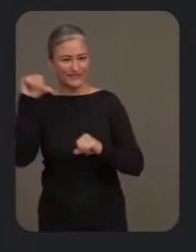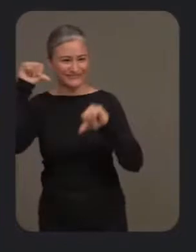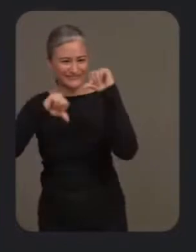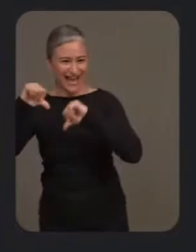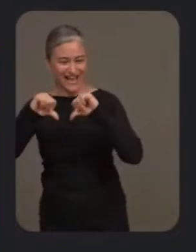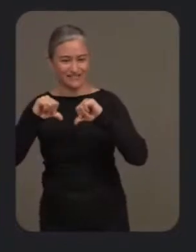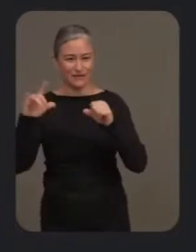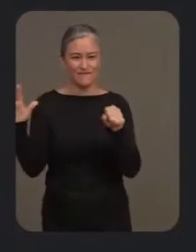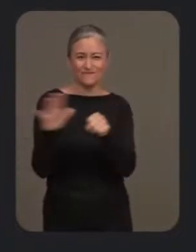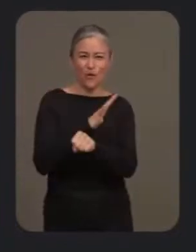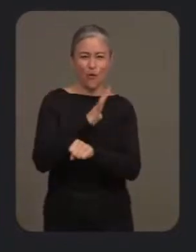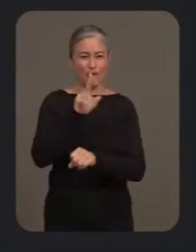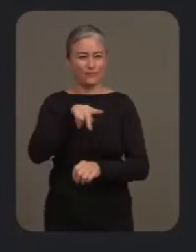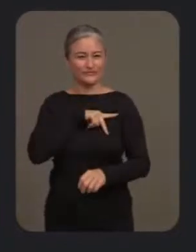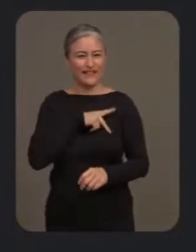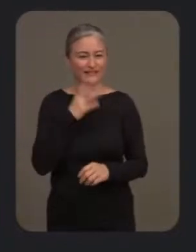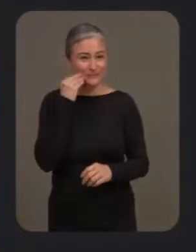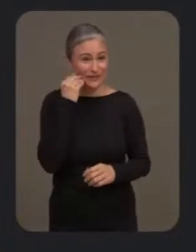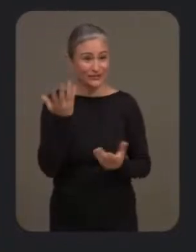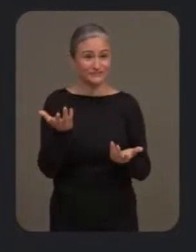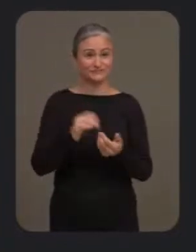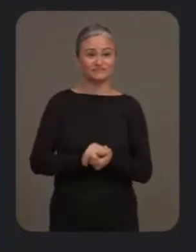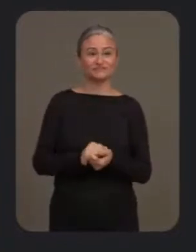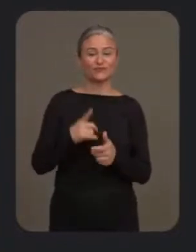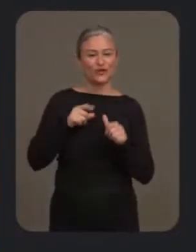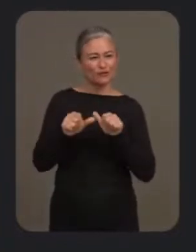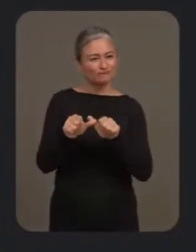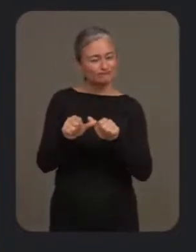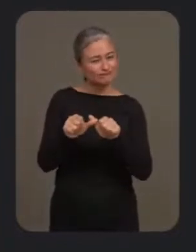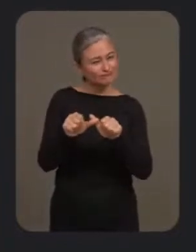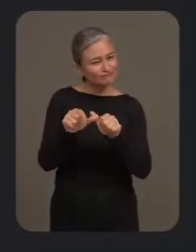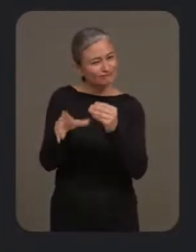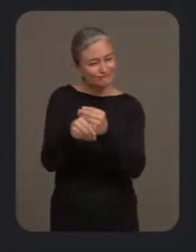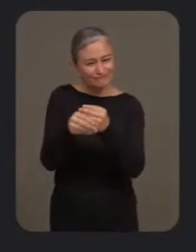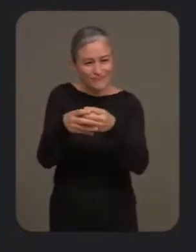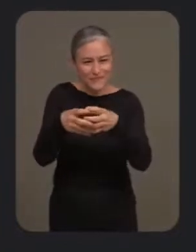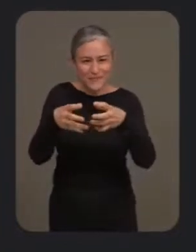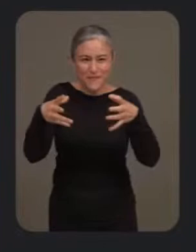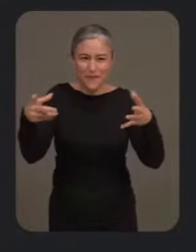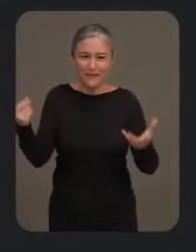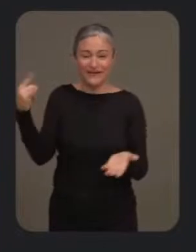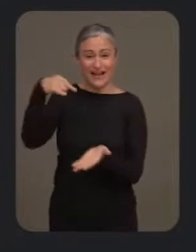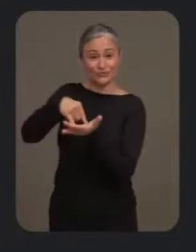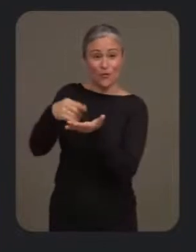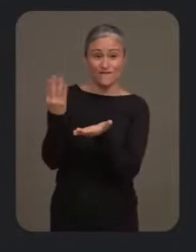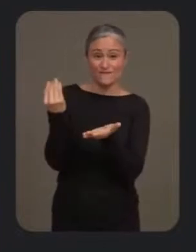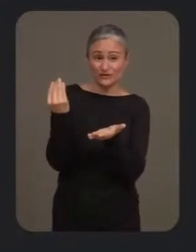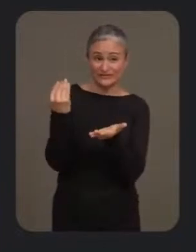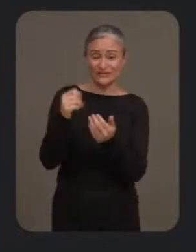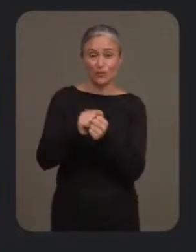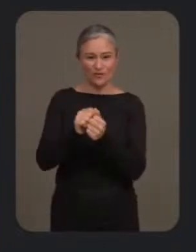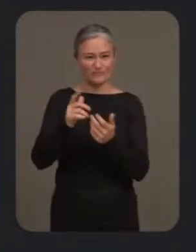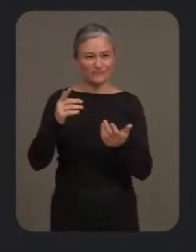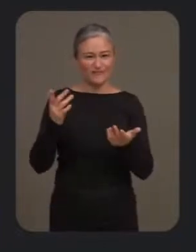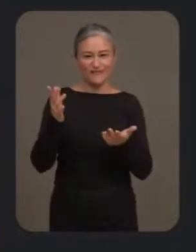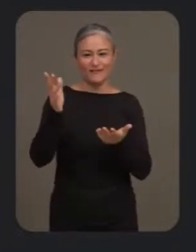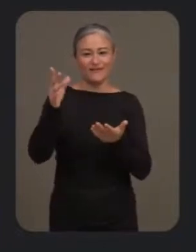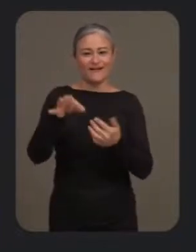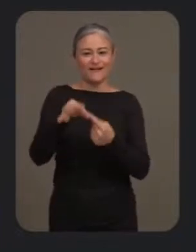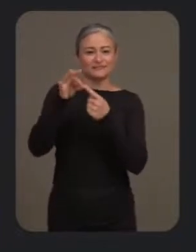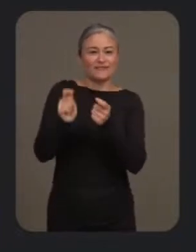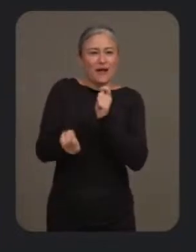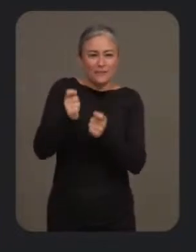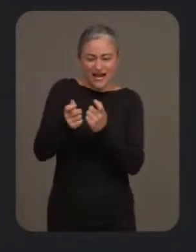fully personalized experience. We're continuing to expand on this in Android 14 with all new customization